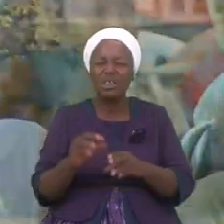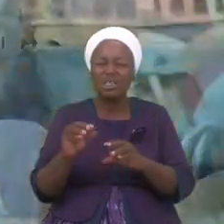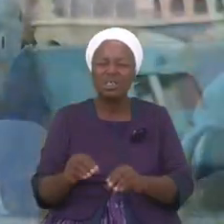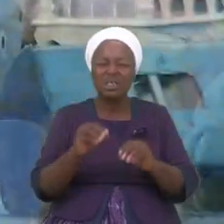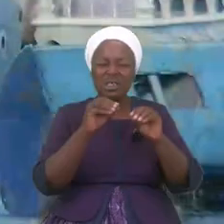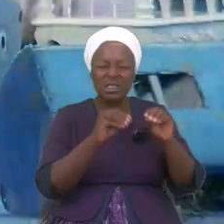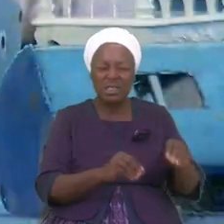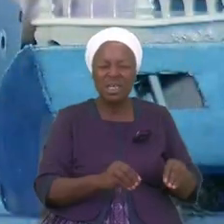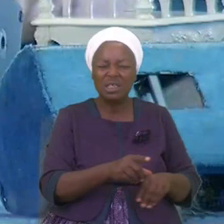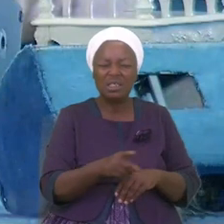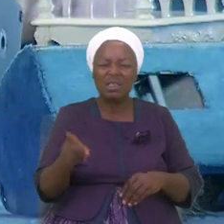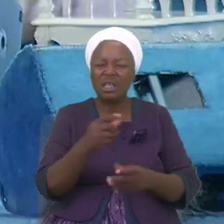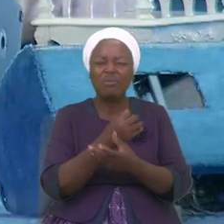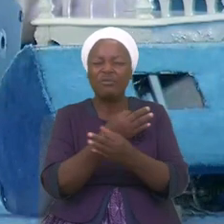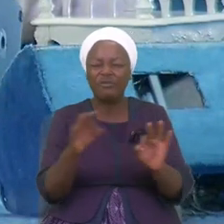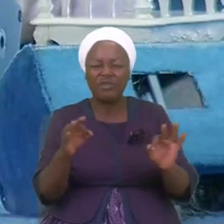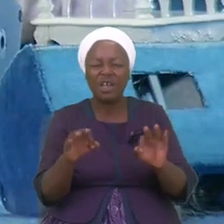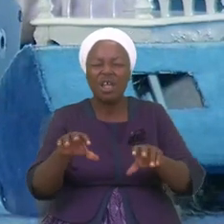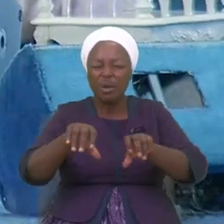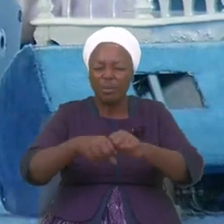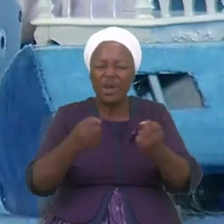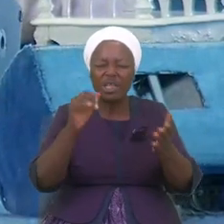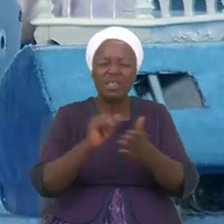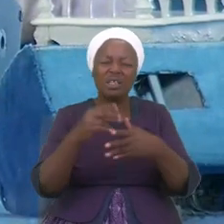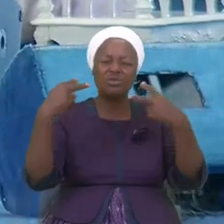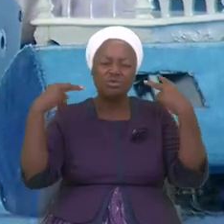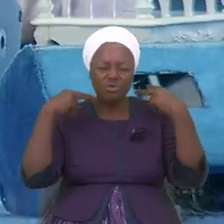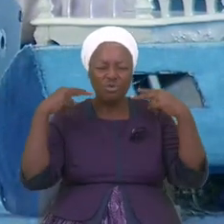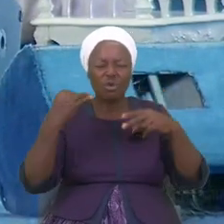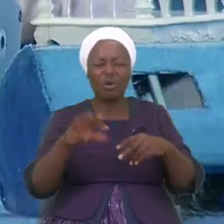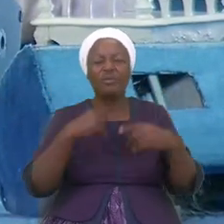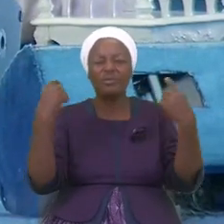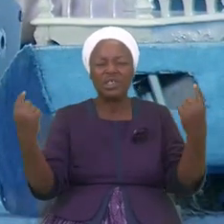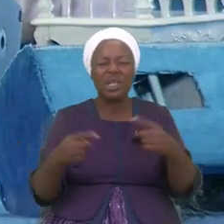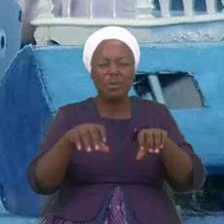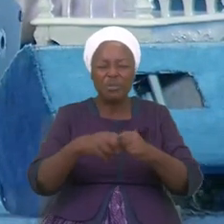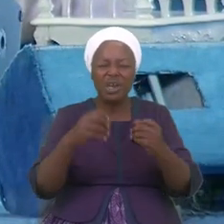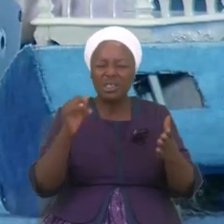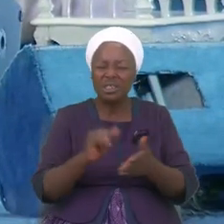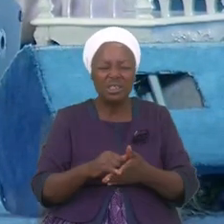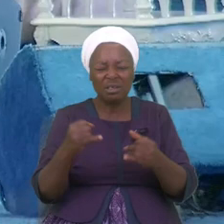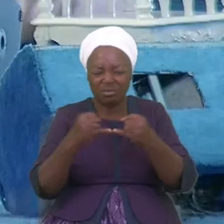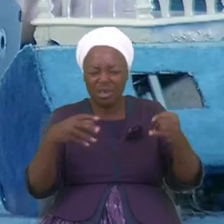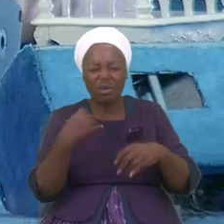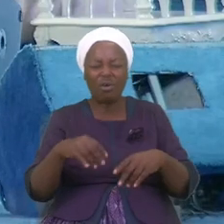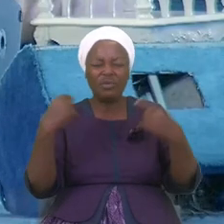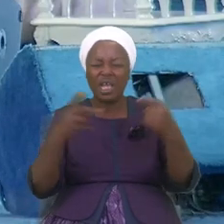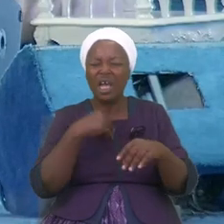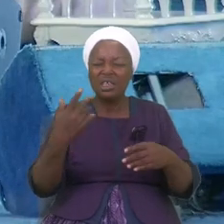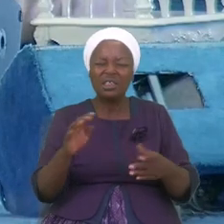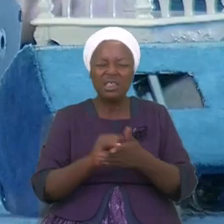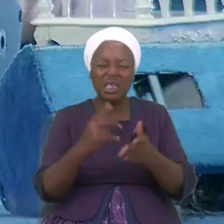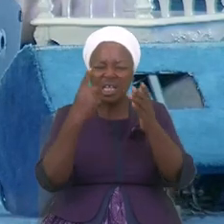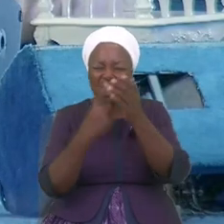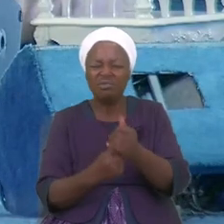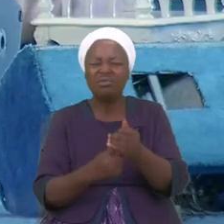them free. Break that yoke of sin. Break the shackles of sin and the things that held them